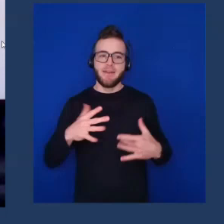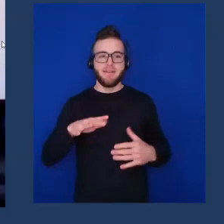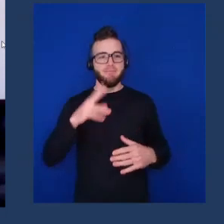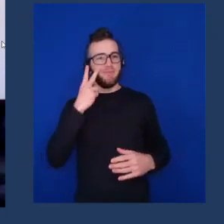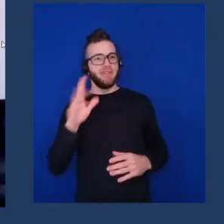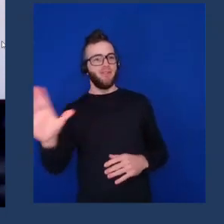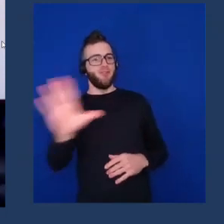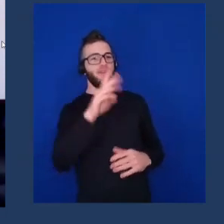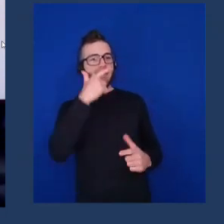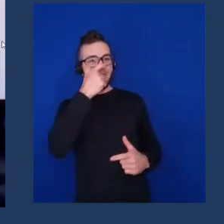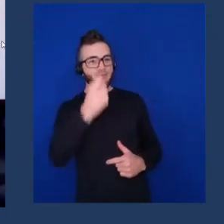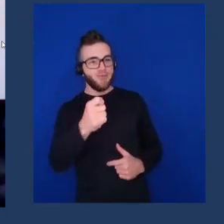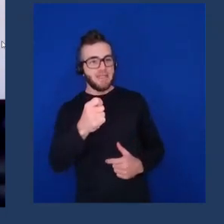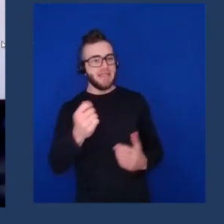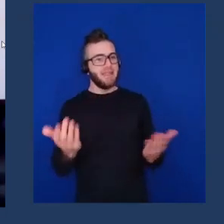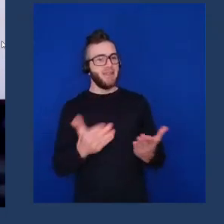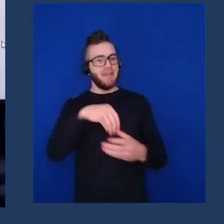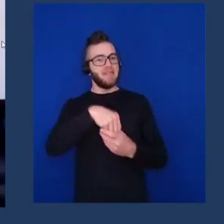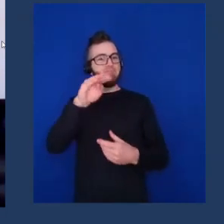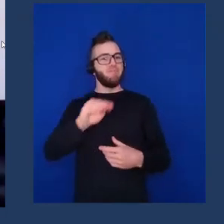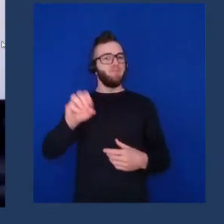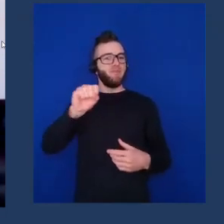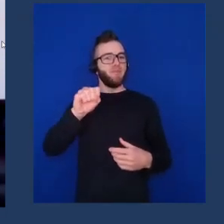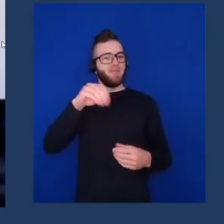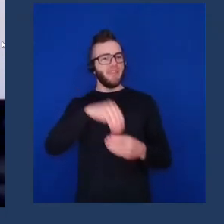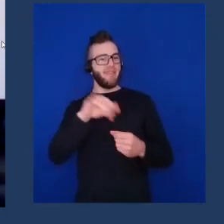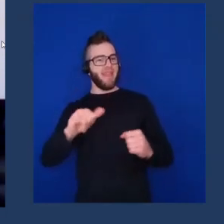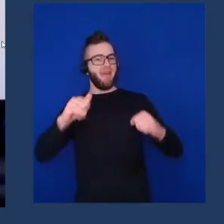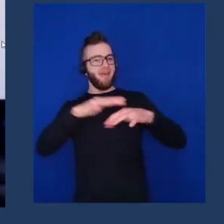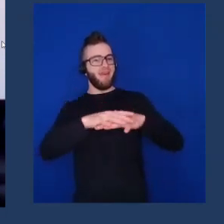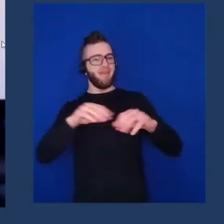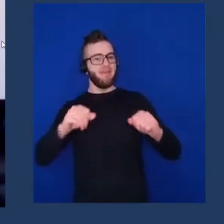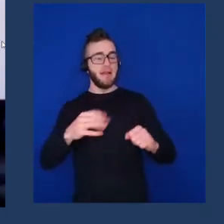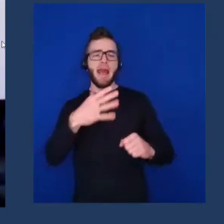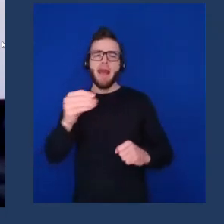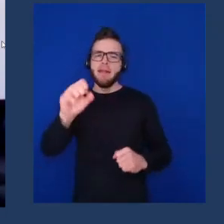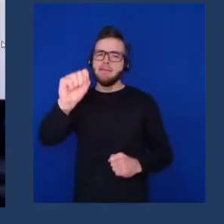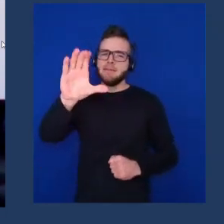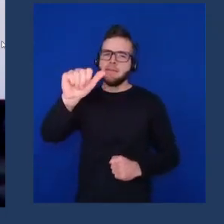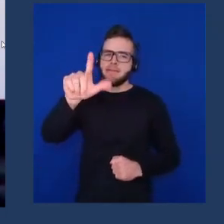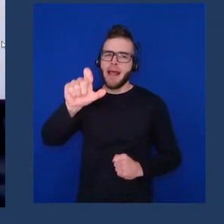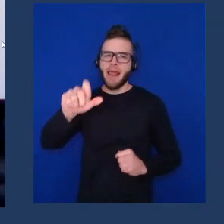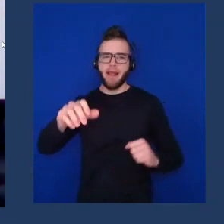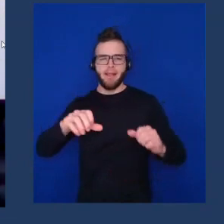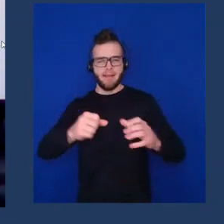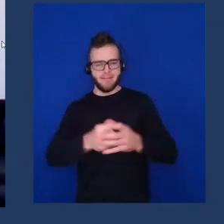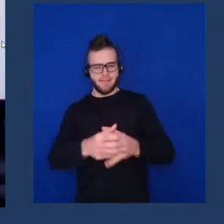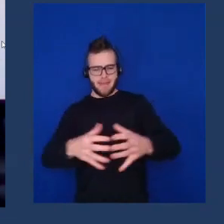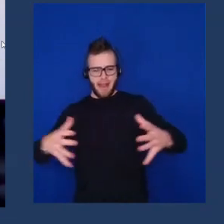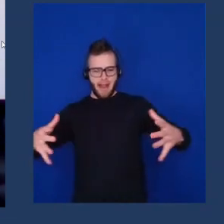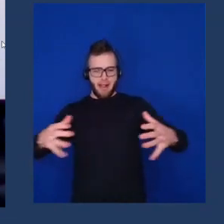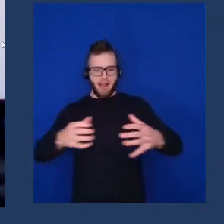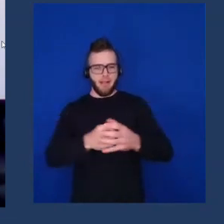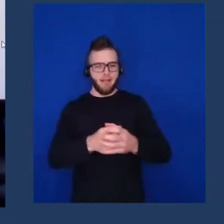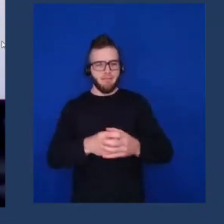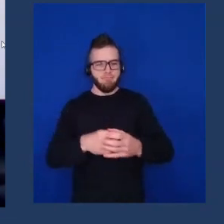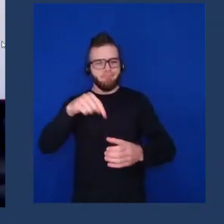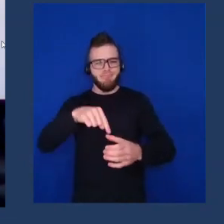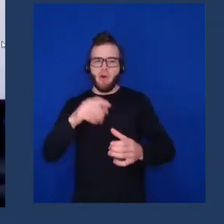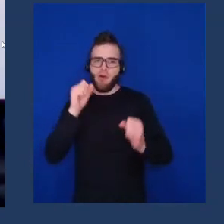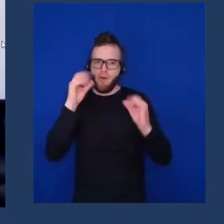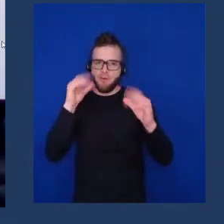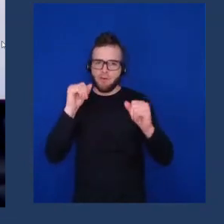people have in the space, but also the scale. I think the scale is really awesome as well. I for example, back